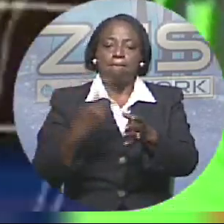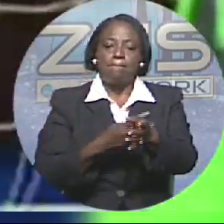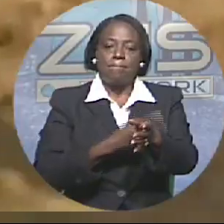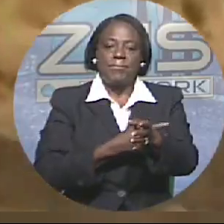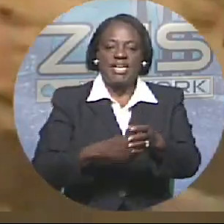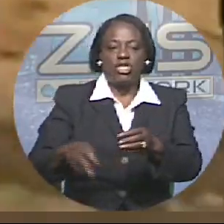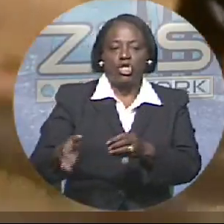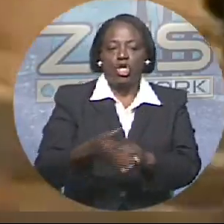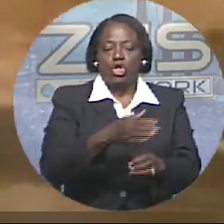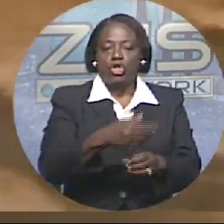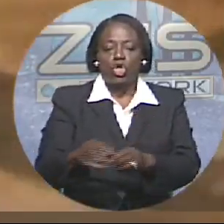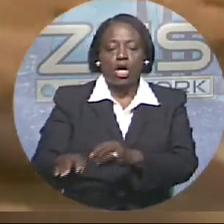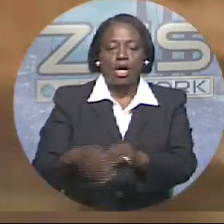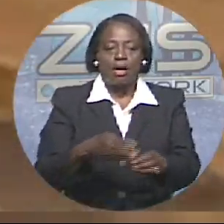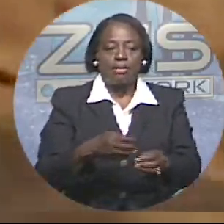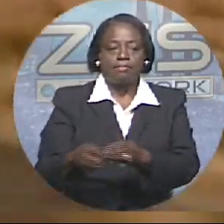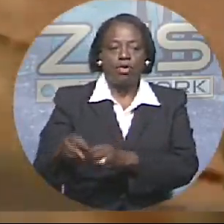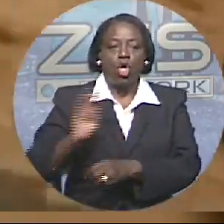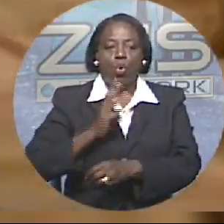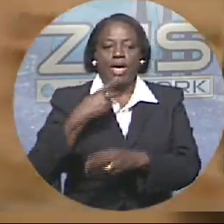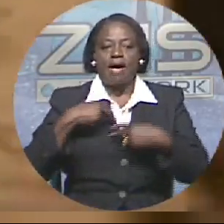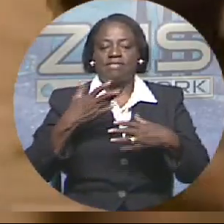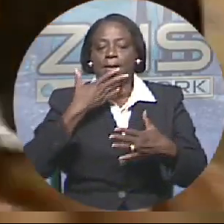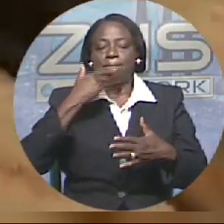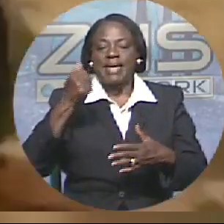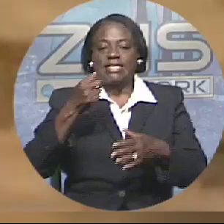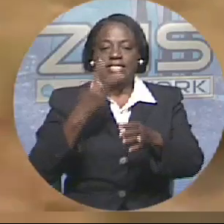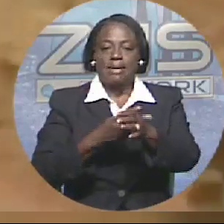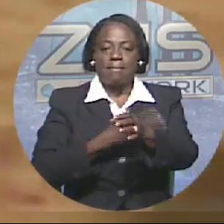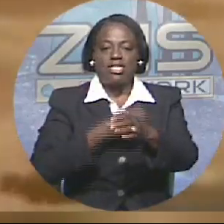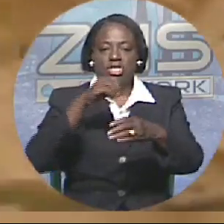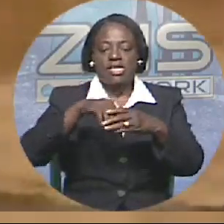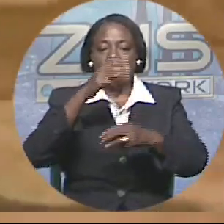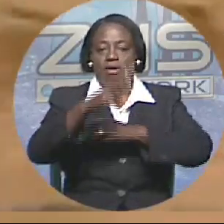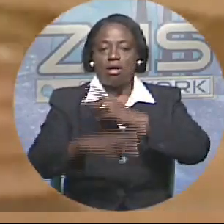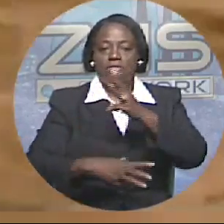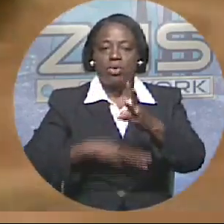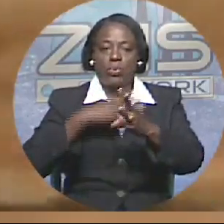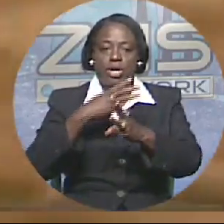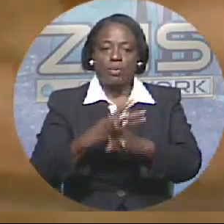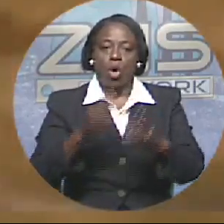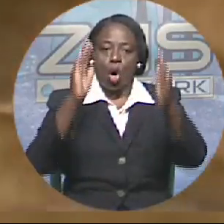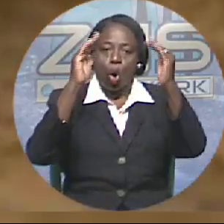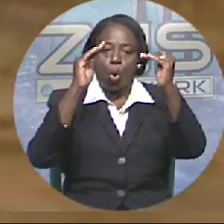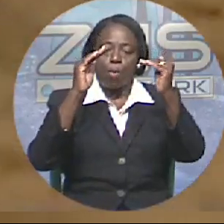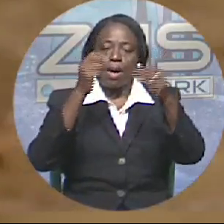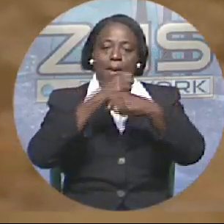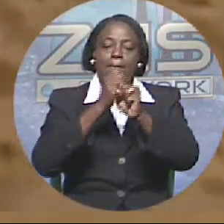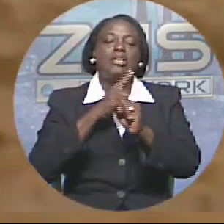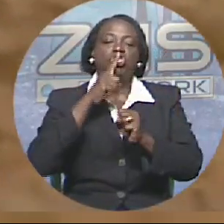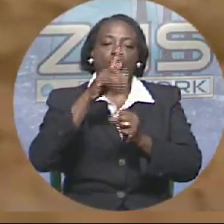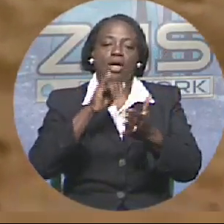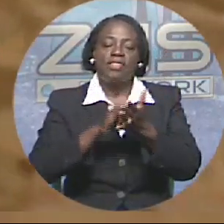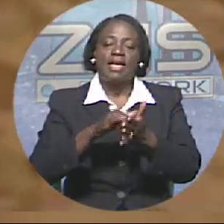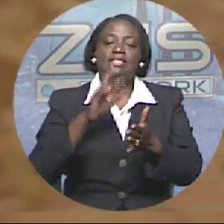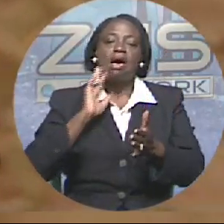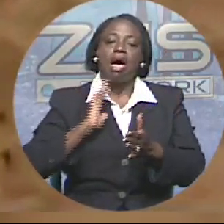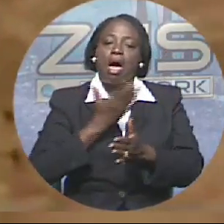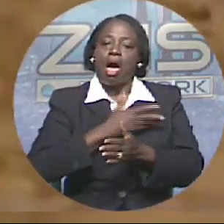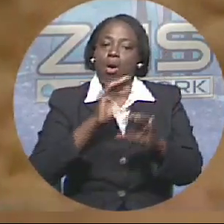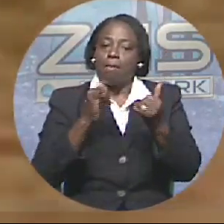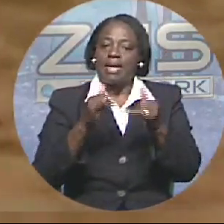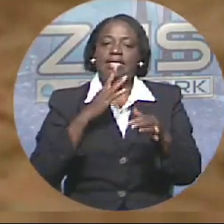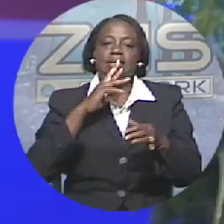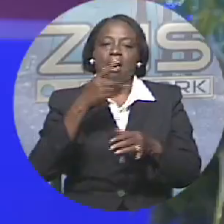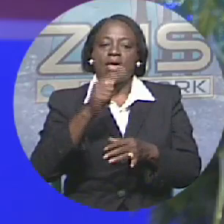Of course, we got the best beaches in the world. We just got to make sure our players are some of the best in the world. We know we have the athletic talent in the